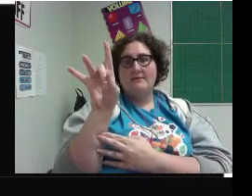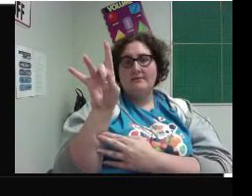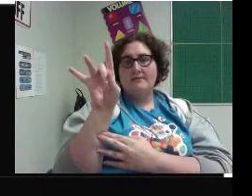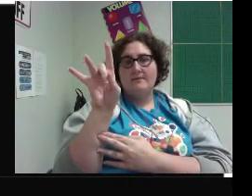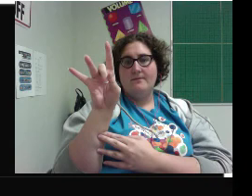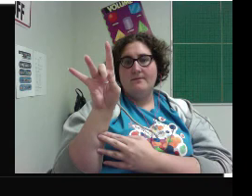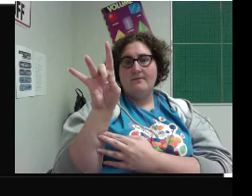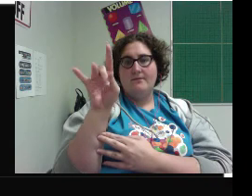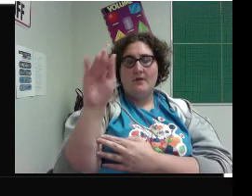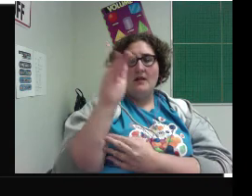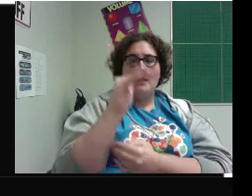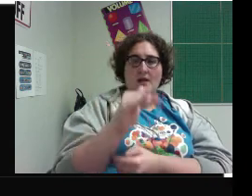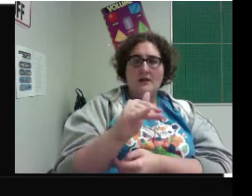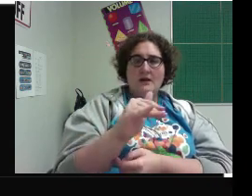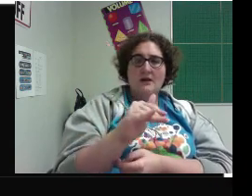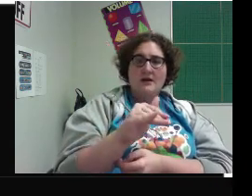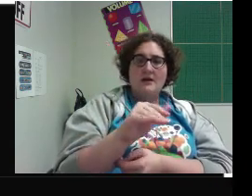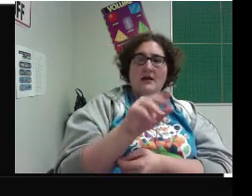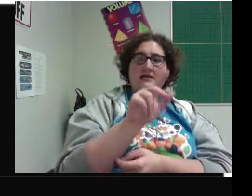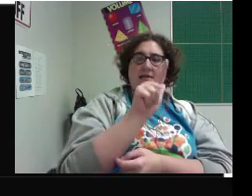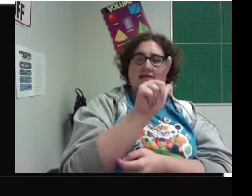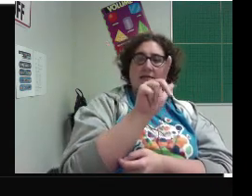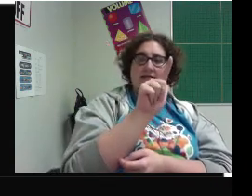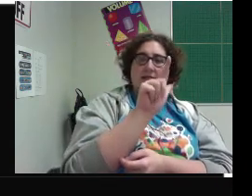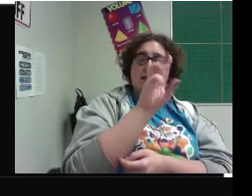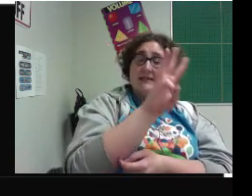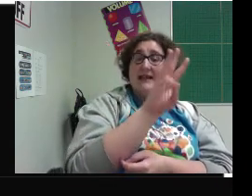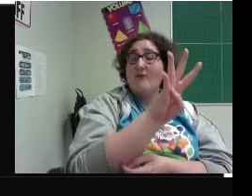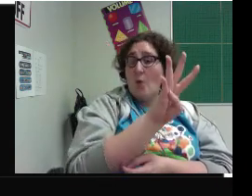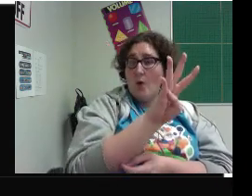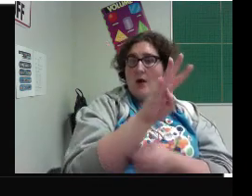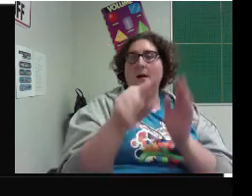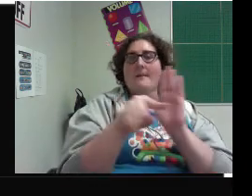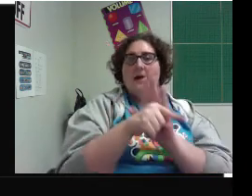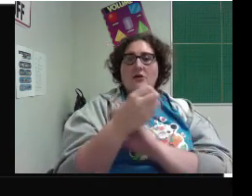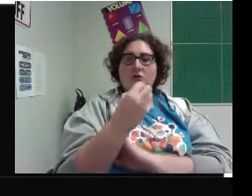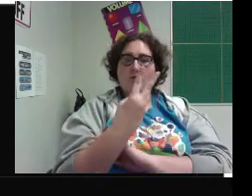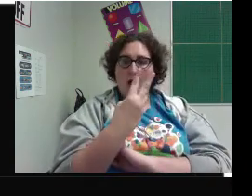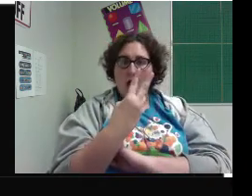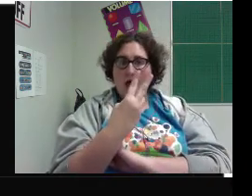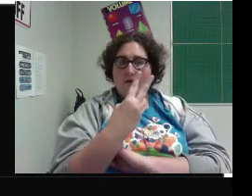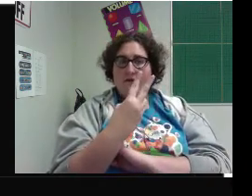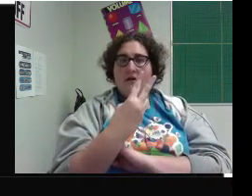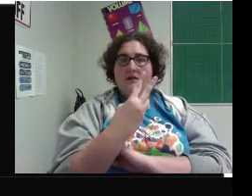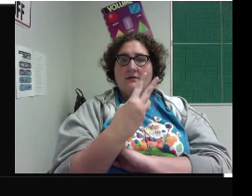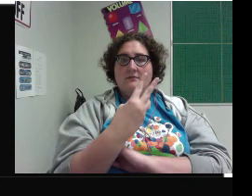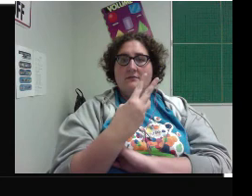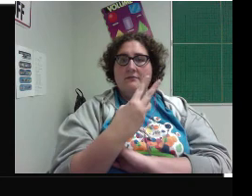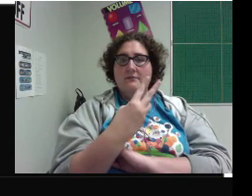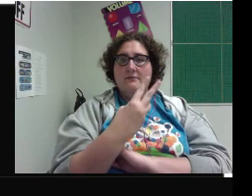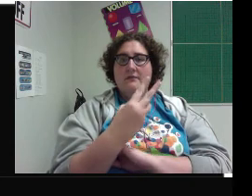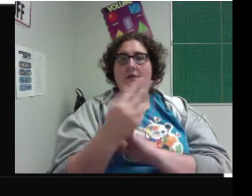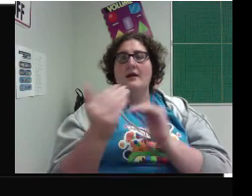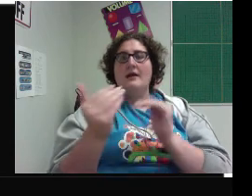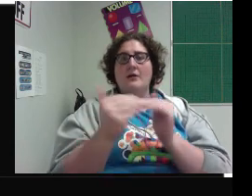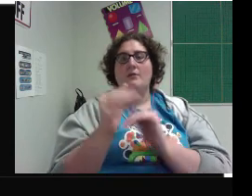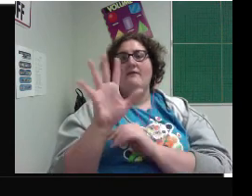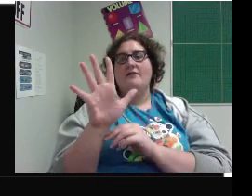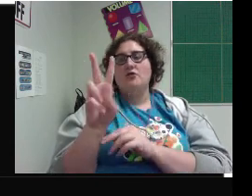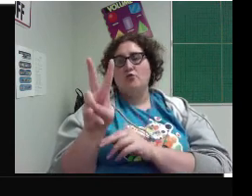And then I'm going to take 64 minus 12, and I'm going to get